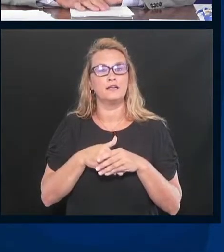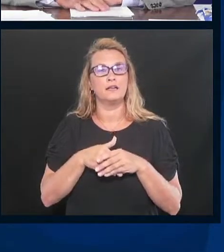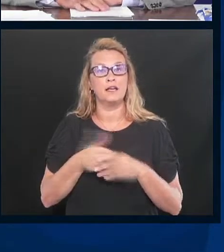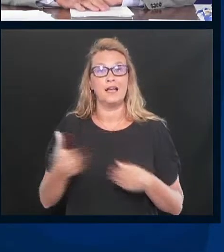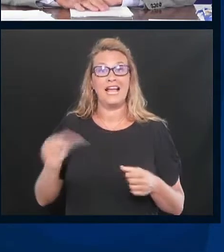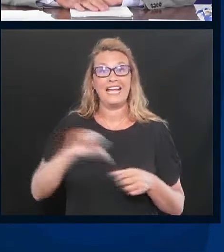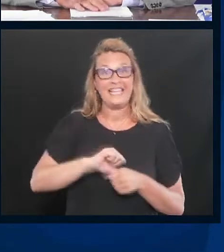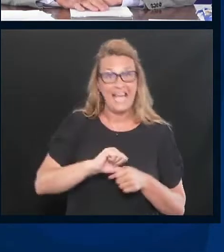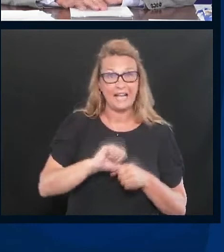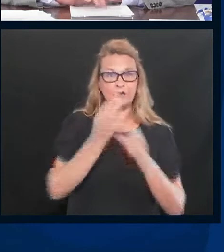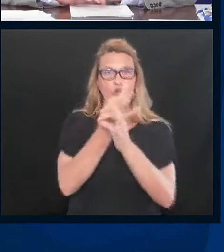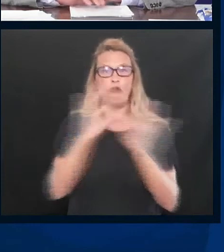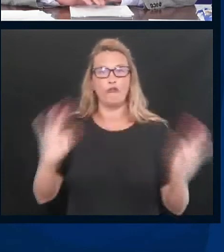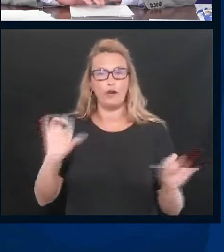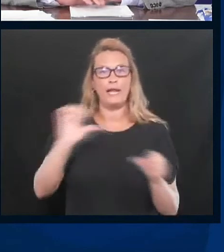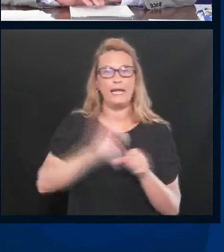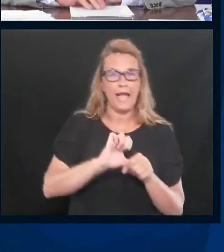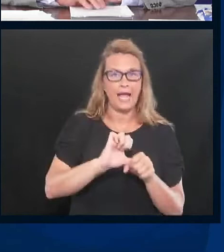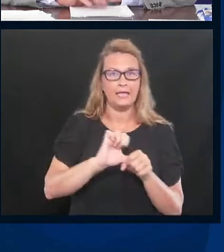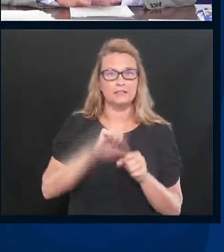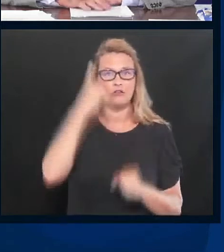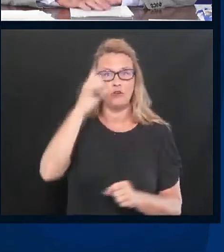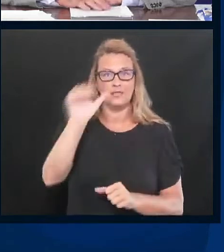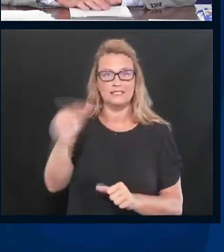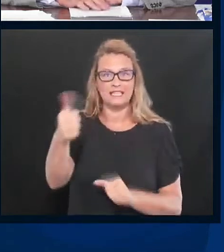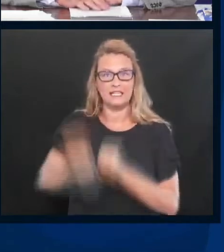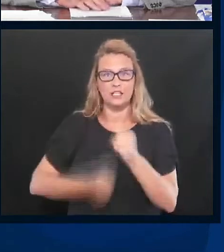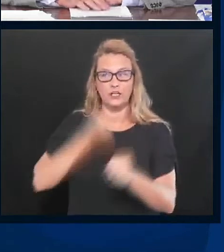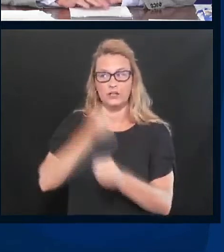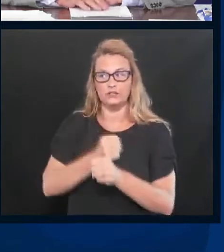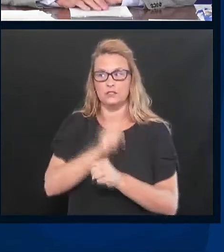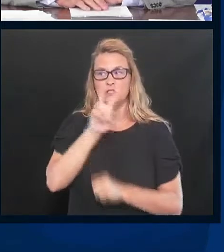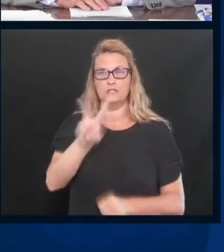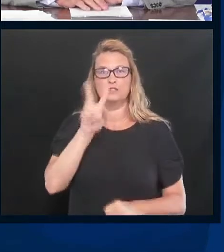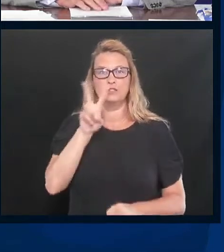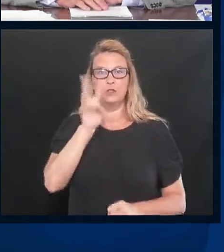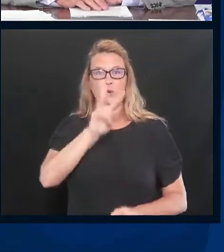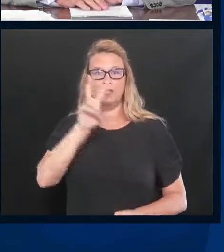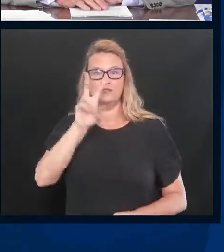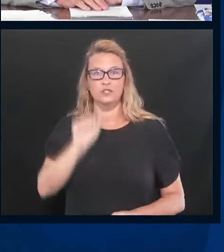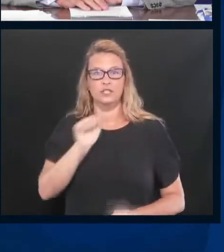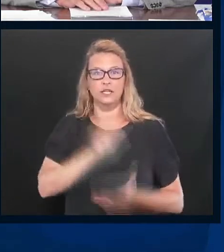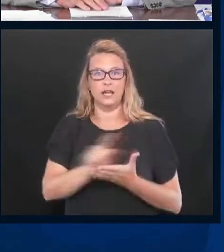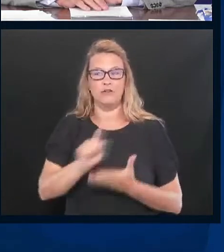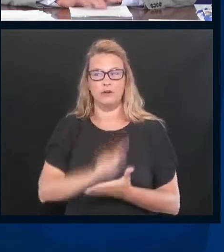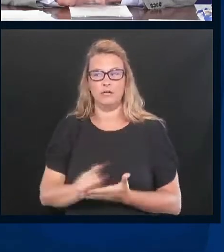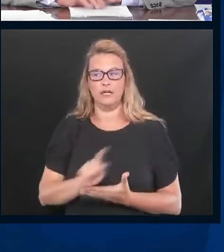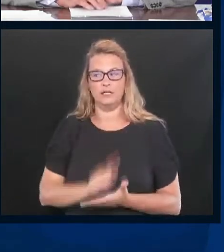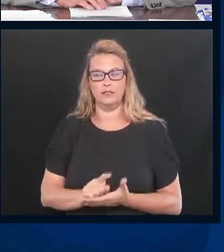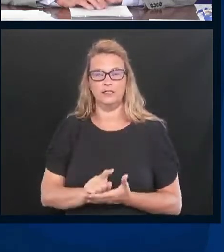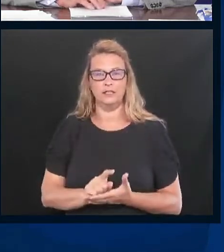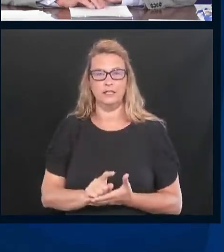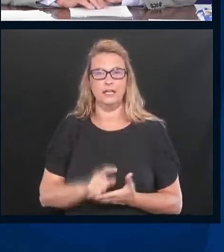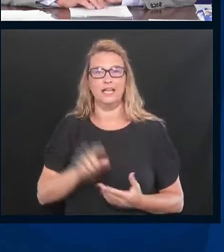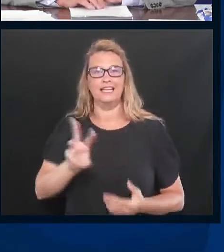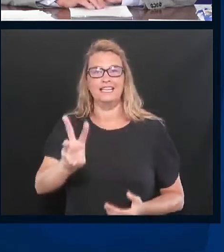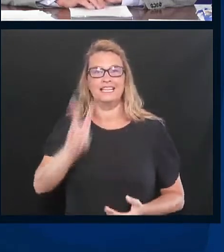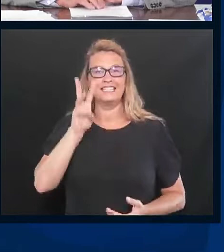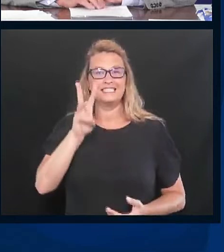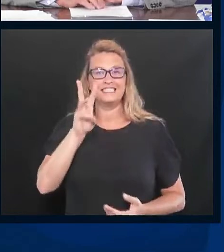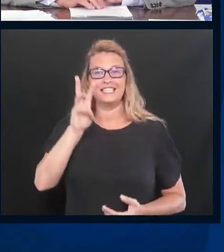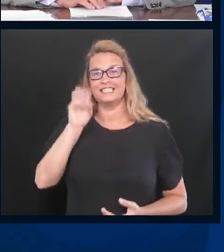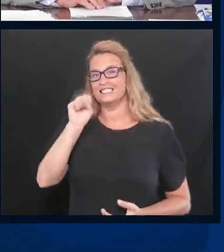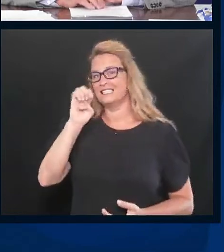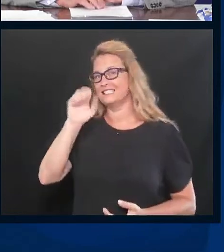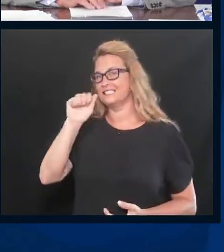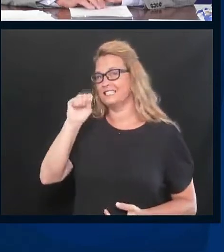gas, free gas for 10 years to 2 West Virginians per week. We're going to give away 6 season